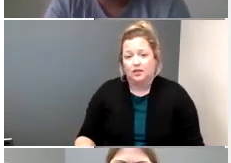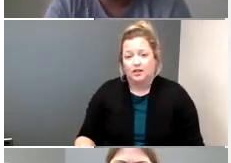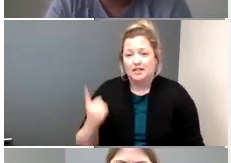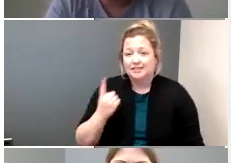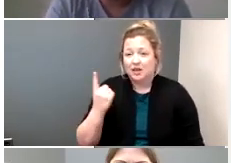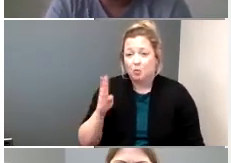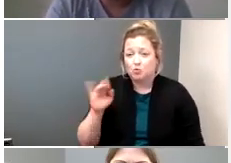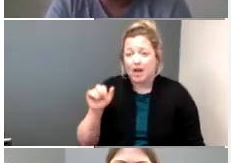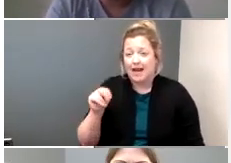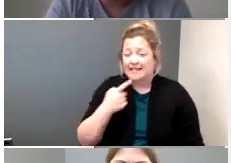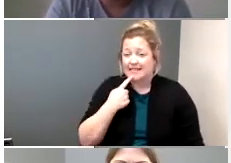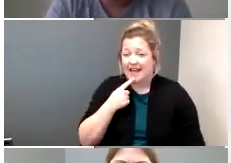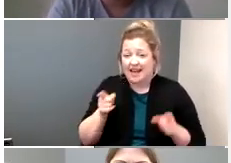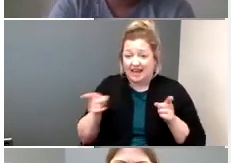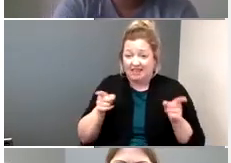that correct?